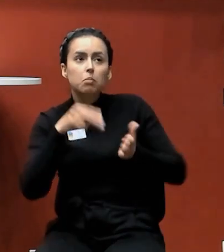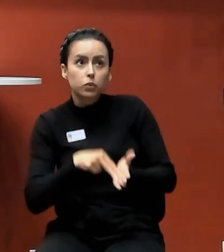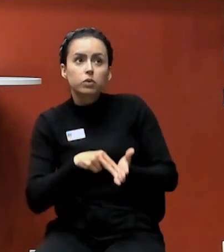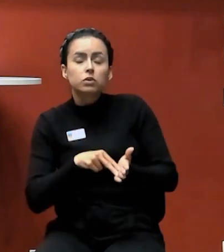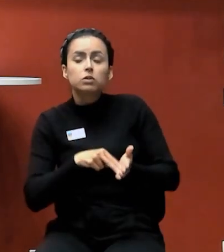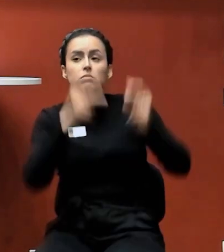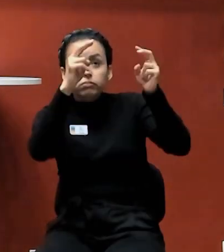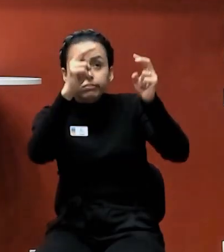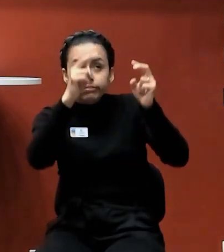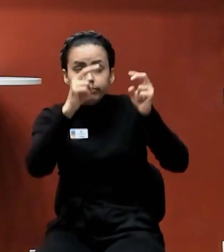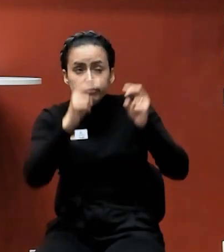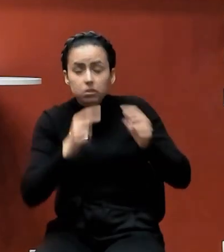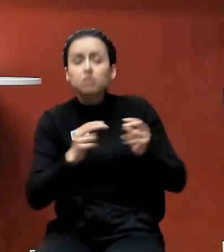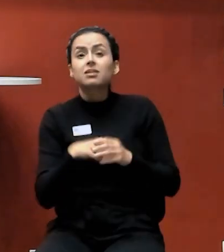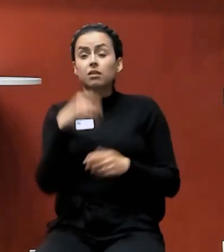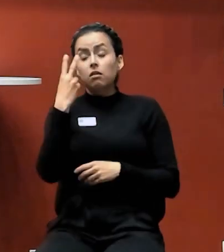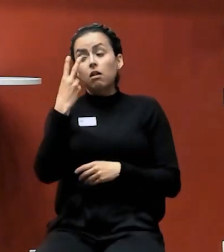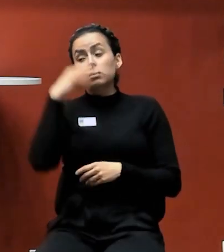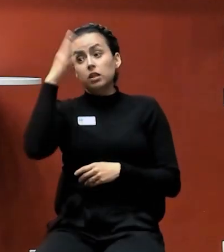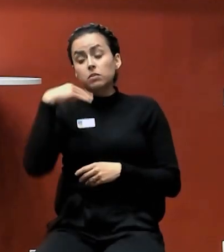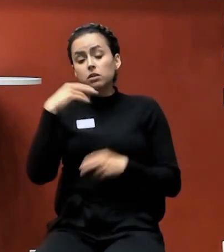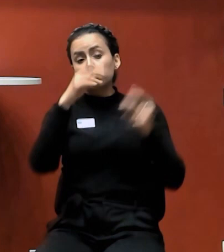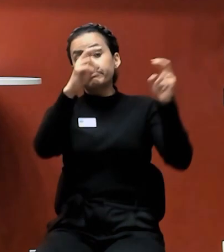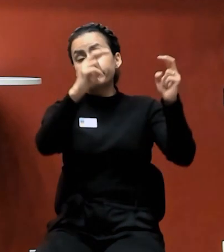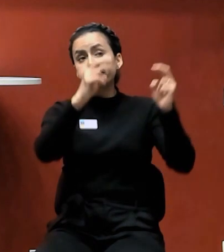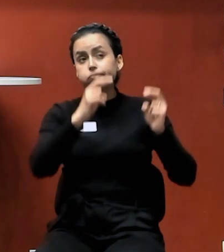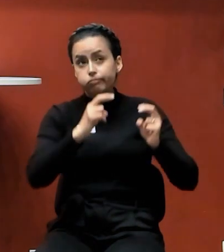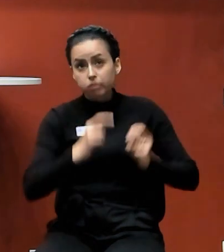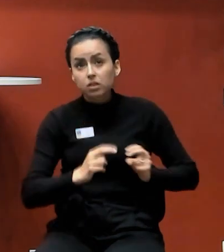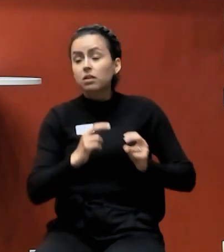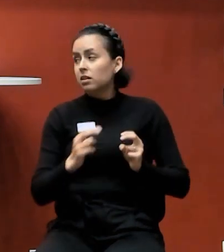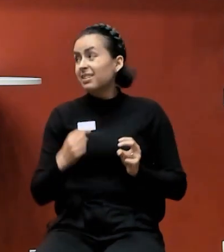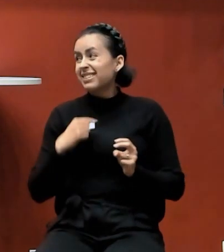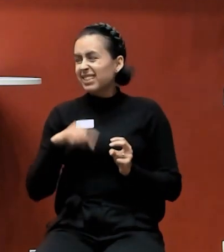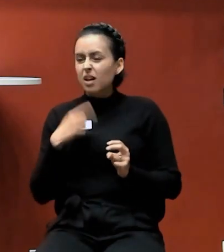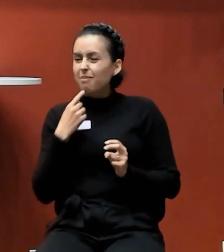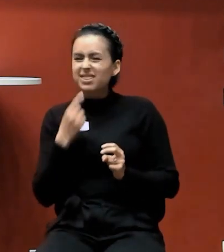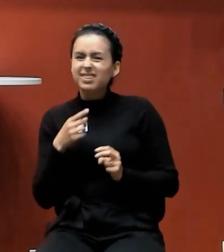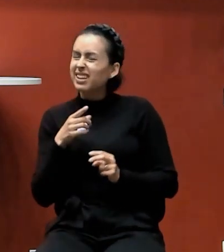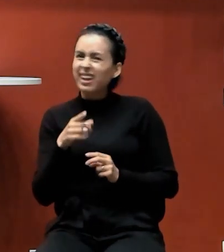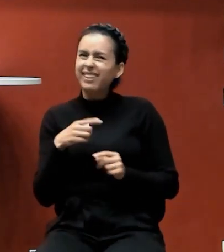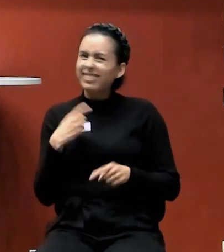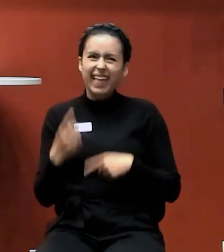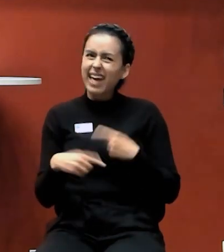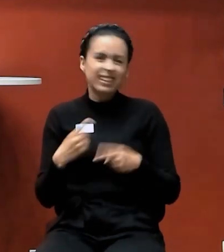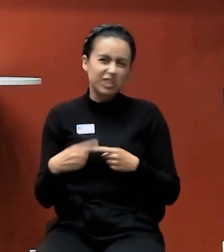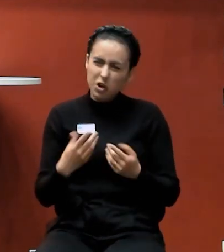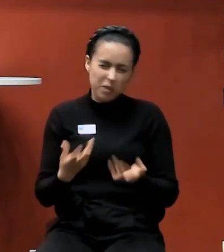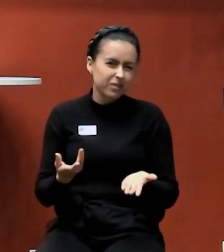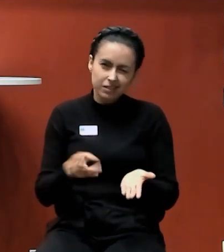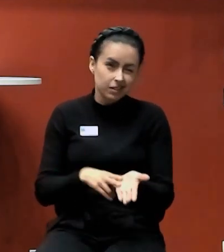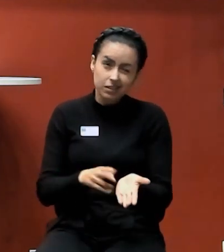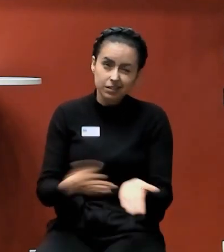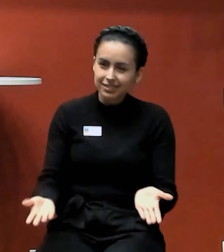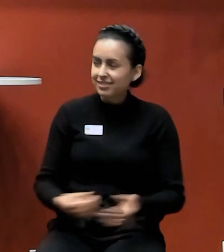after two people have come down the lift, you know, we say, okay, this isn't going to work, is it? This is not going to work.